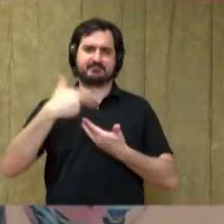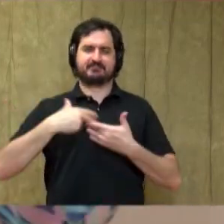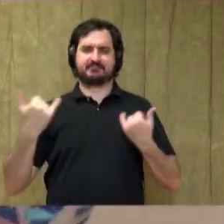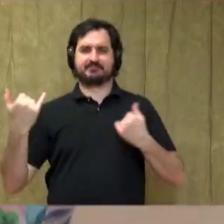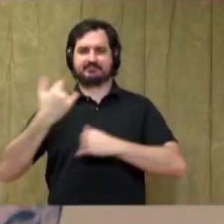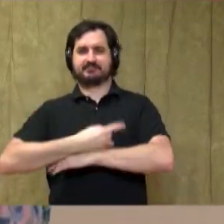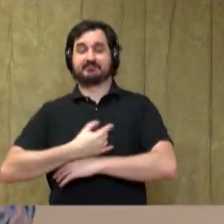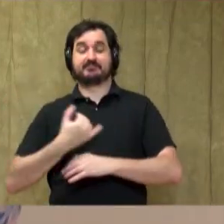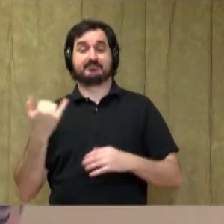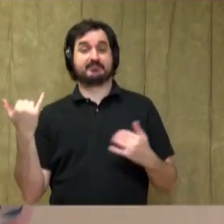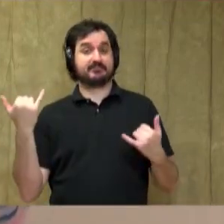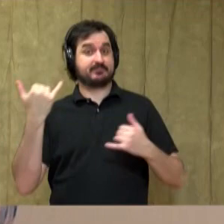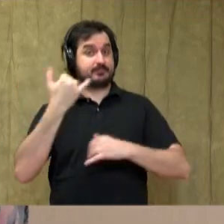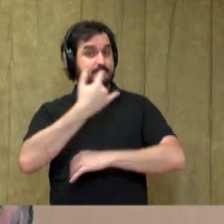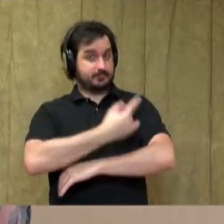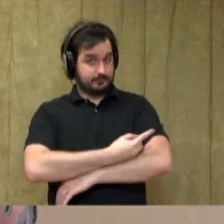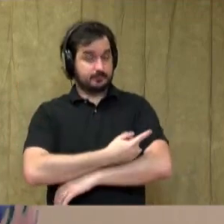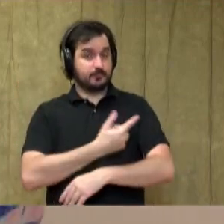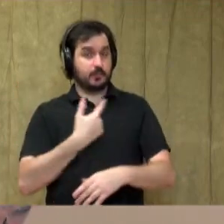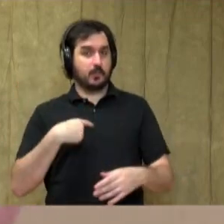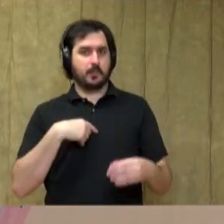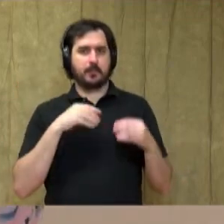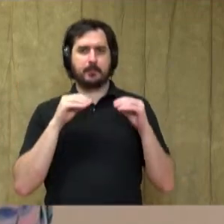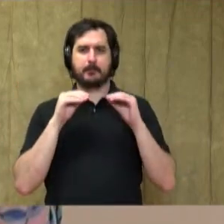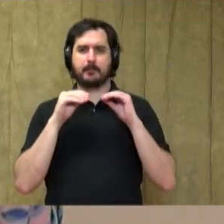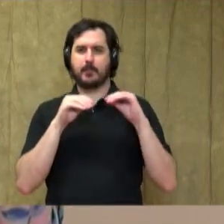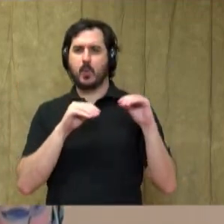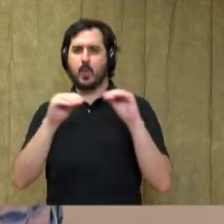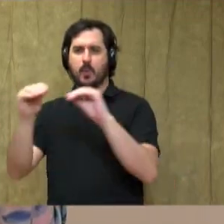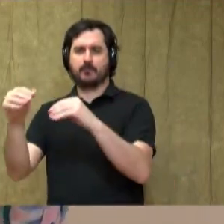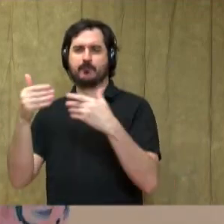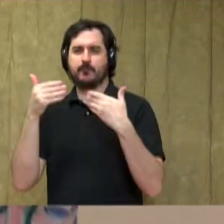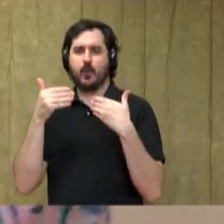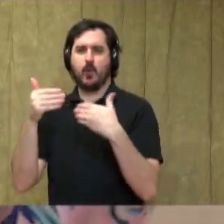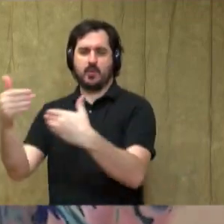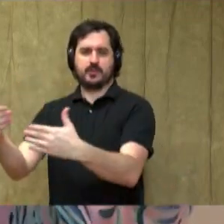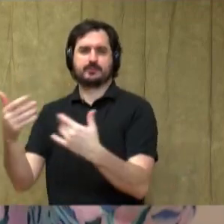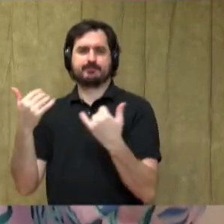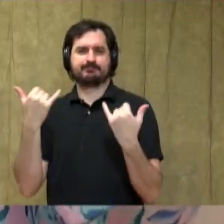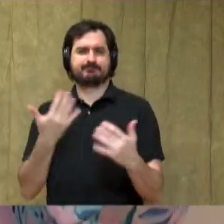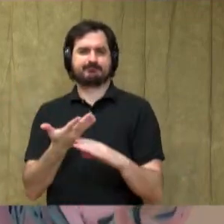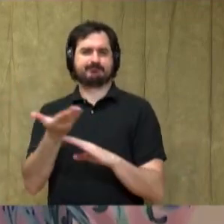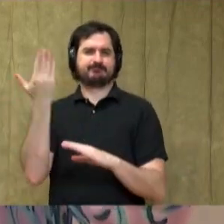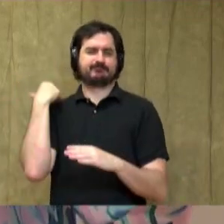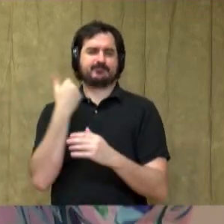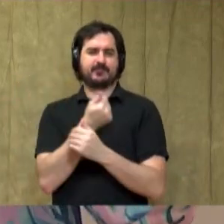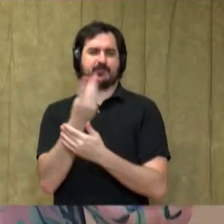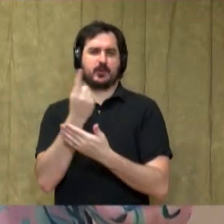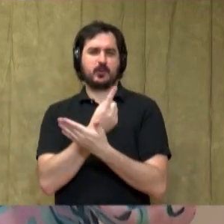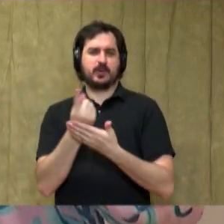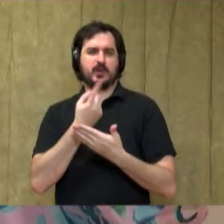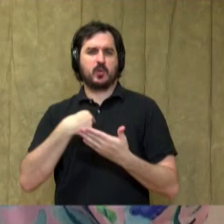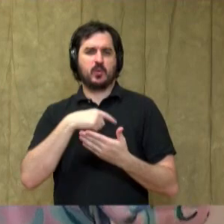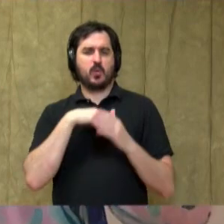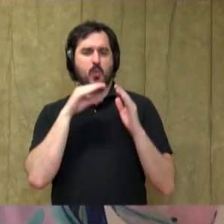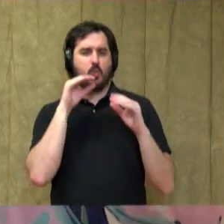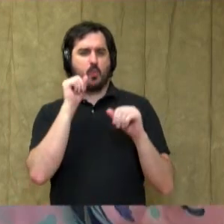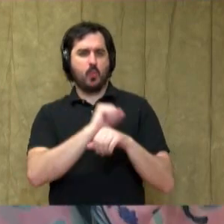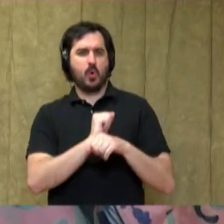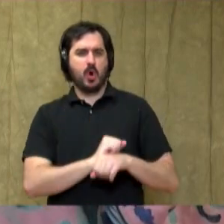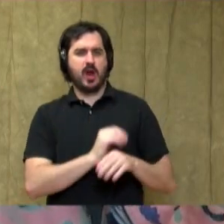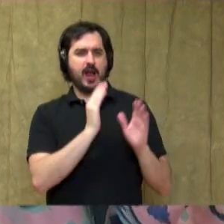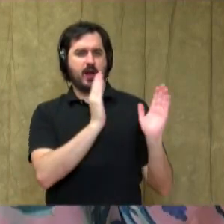weeks we've been working on algebraic expressions and order of operations. Well, now we're going to move into geometry. And